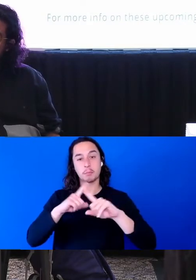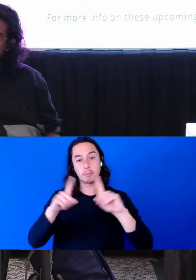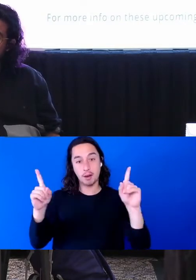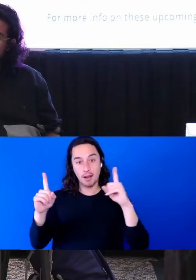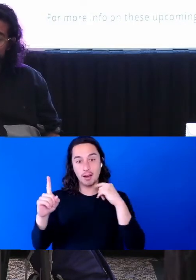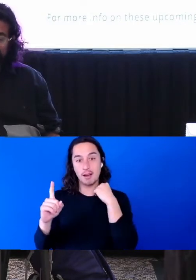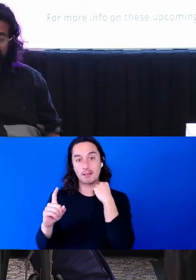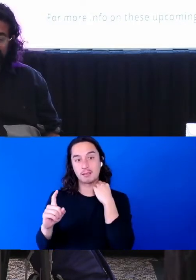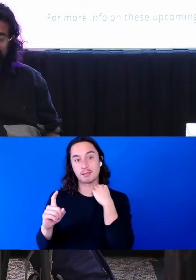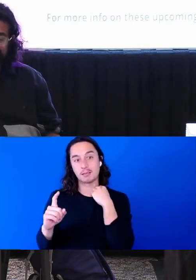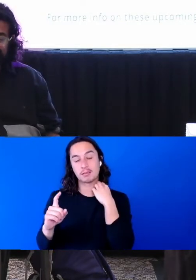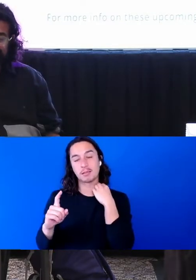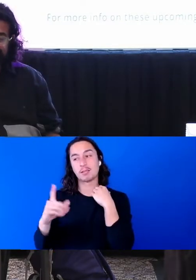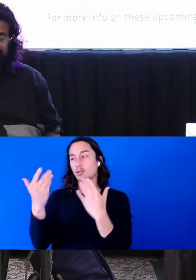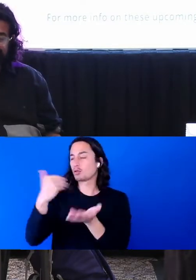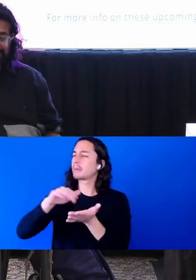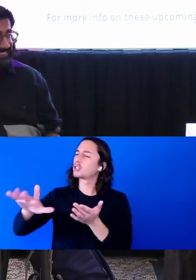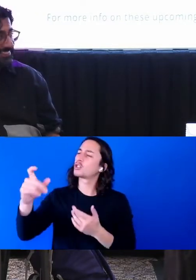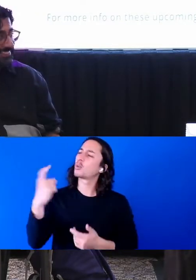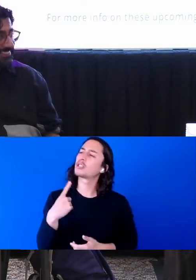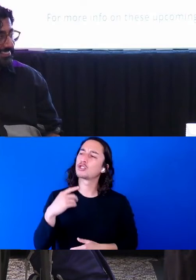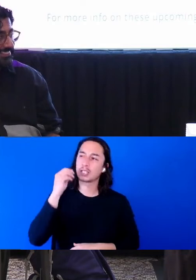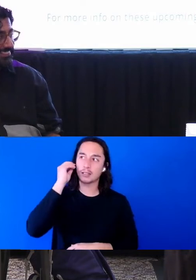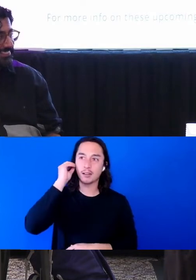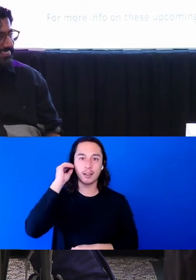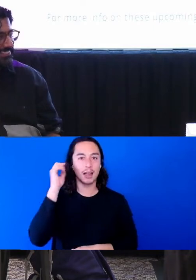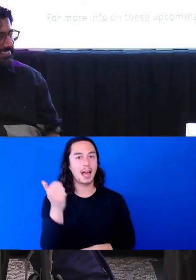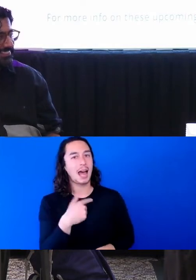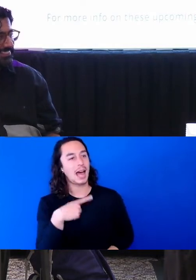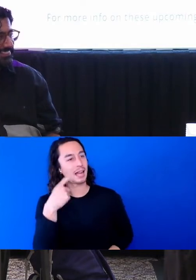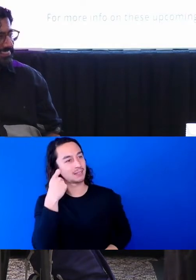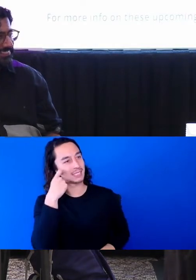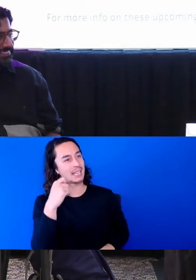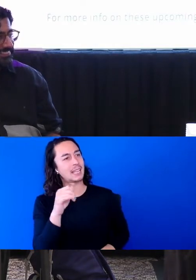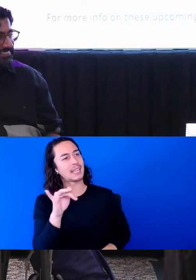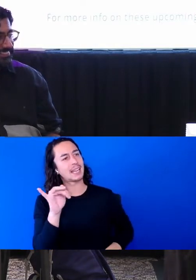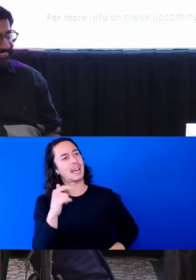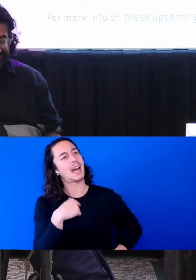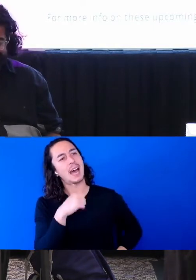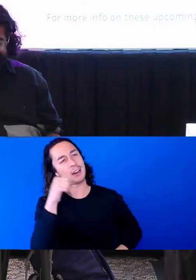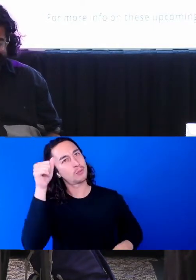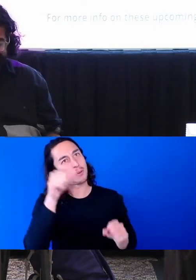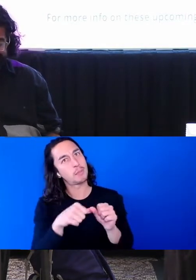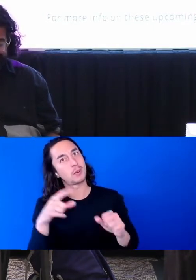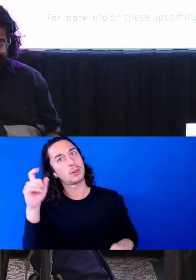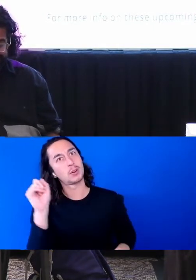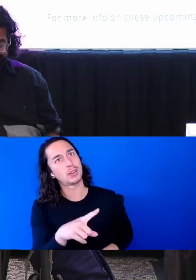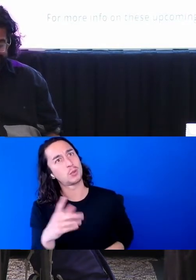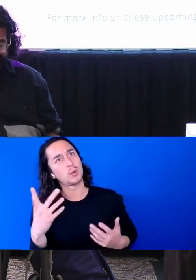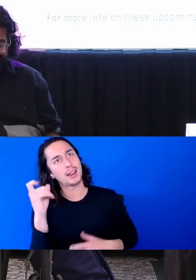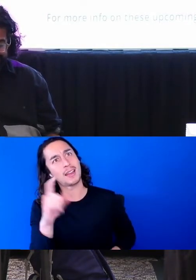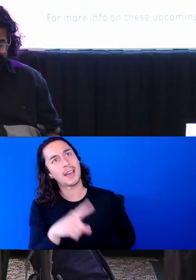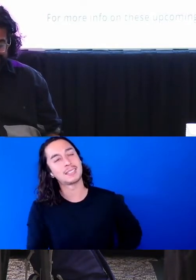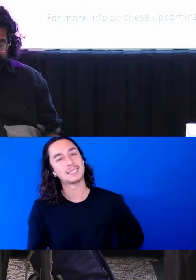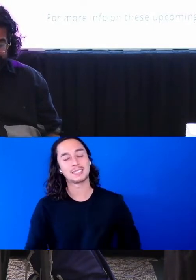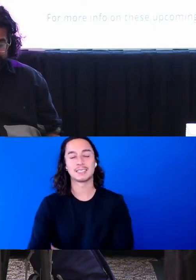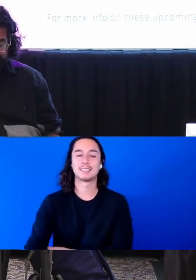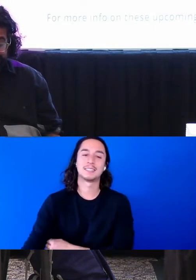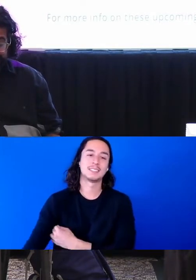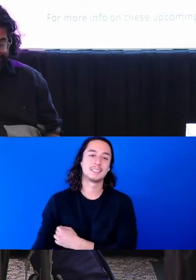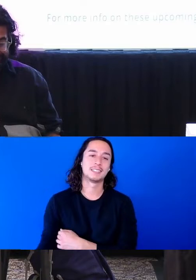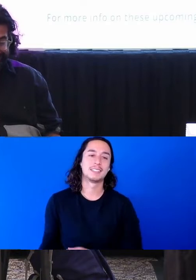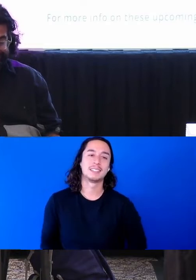wait, repeat your question. I know, I was literally, just as you were saying, I was like, I don't remember the question that I asked, so I will ask it again for